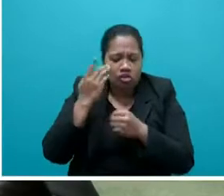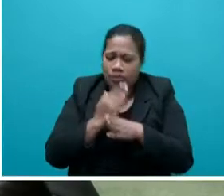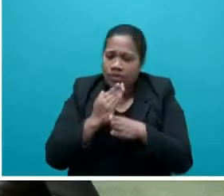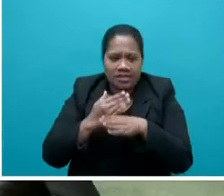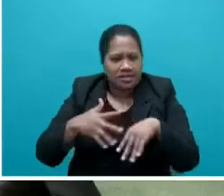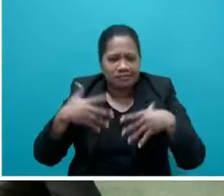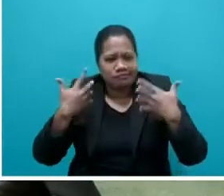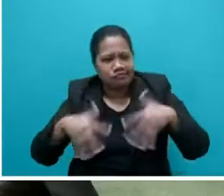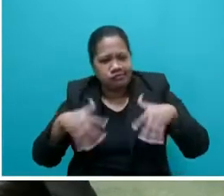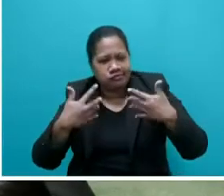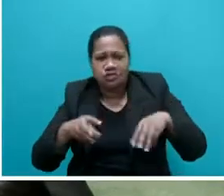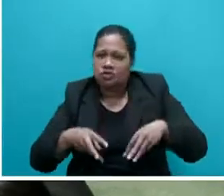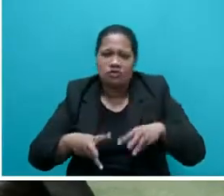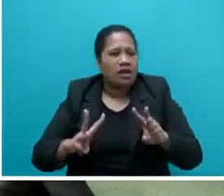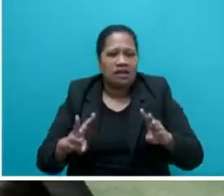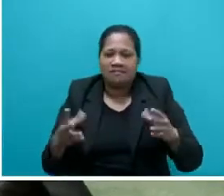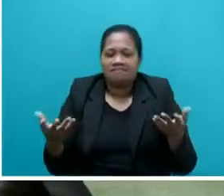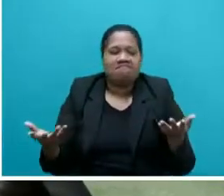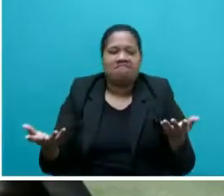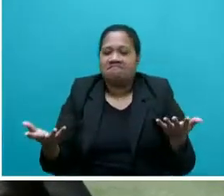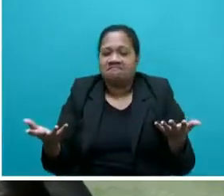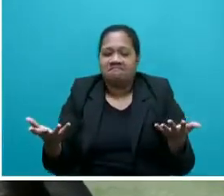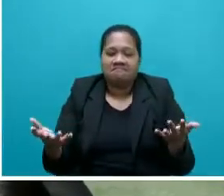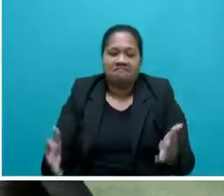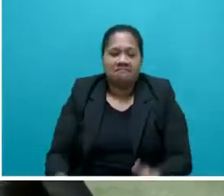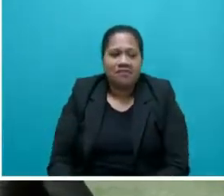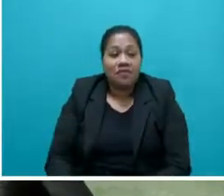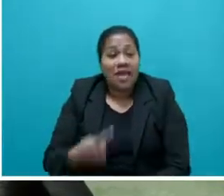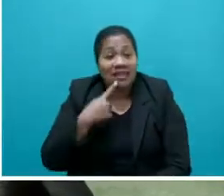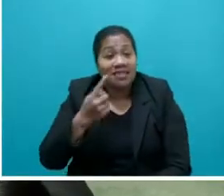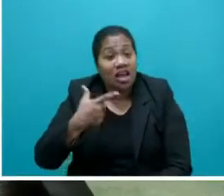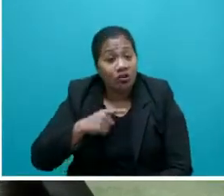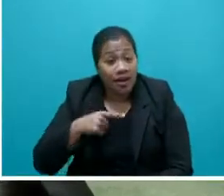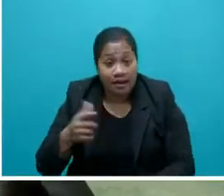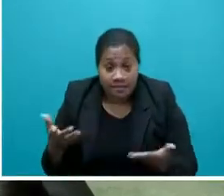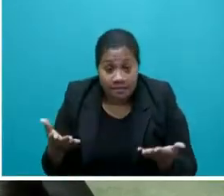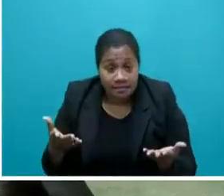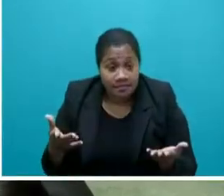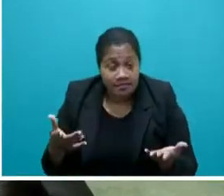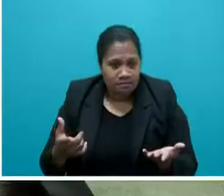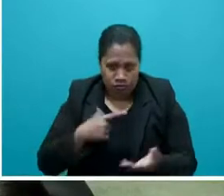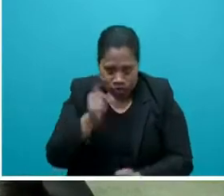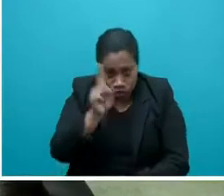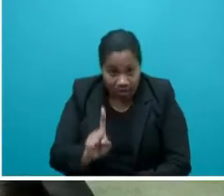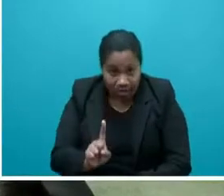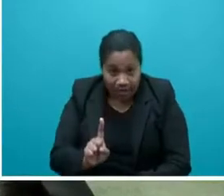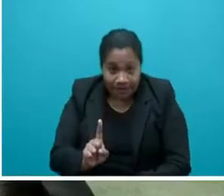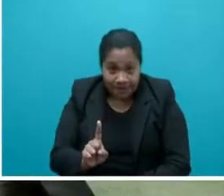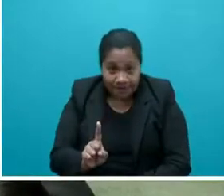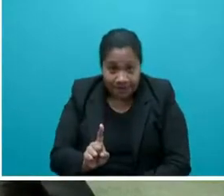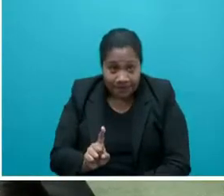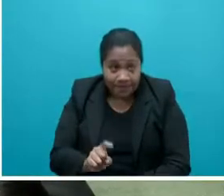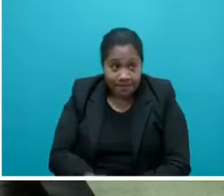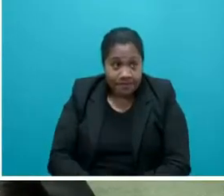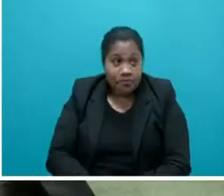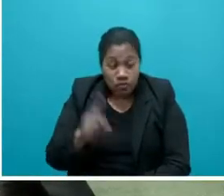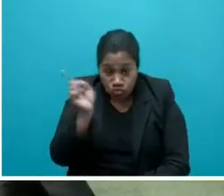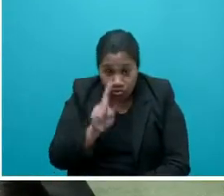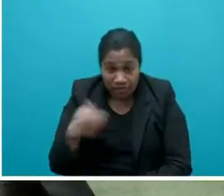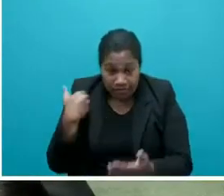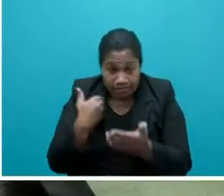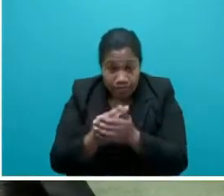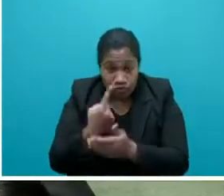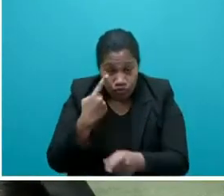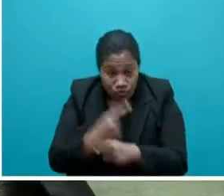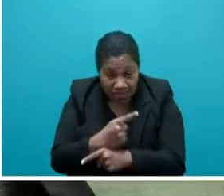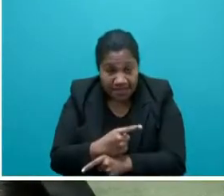in mysterious ways. And I tell you why. Because today, the past 1 week, has been